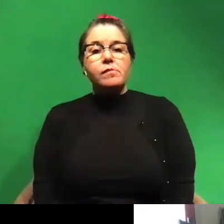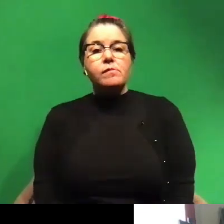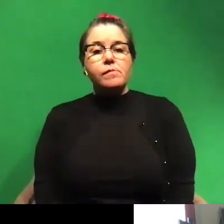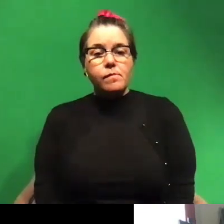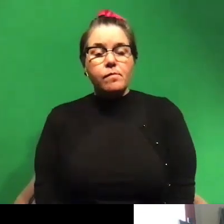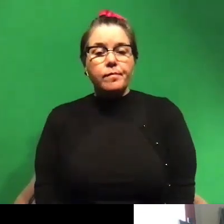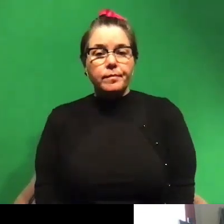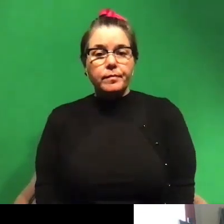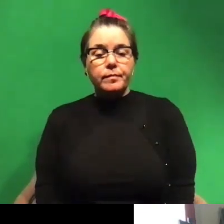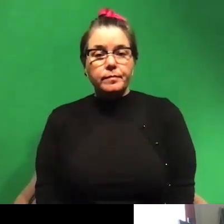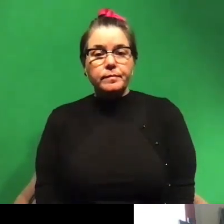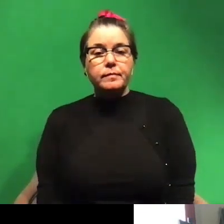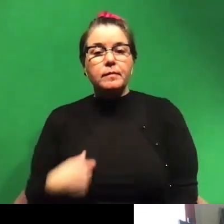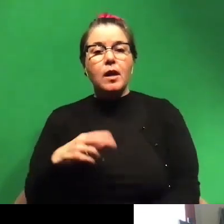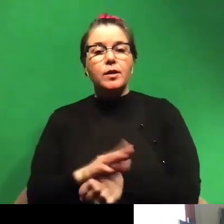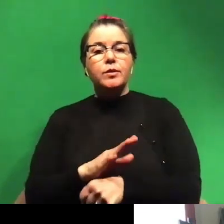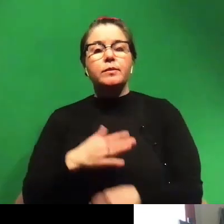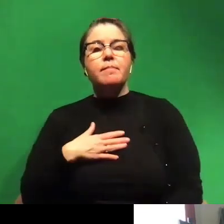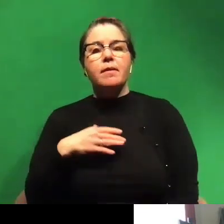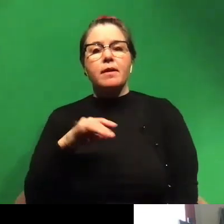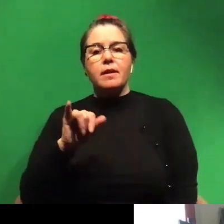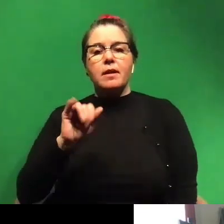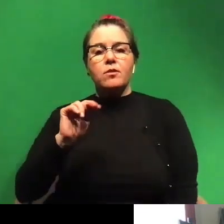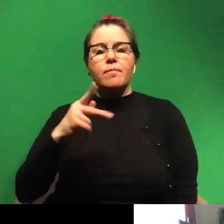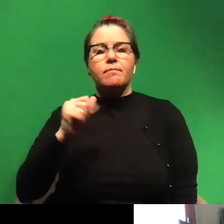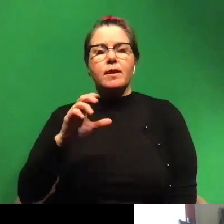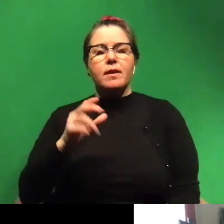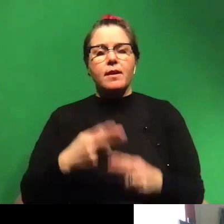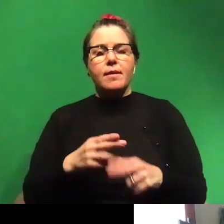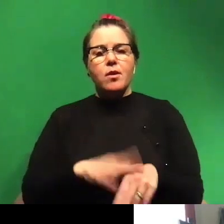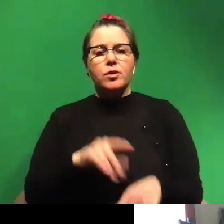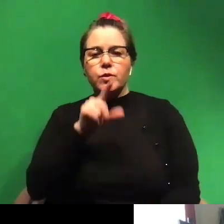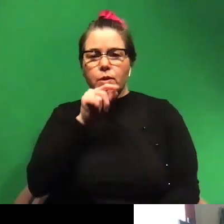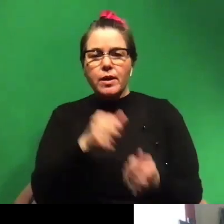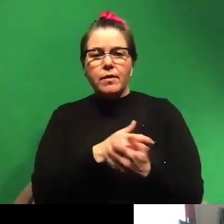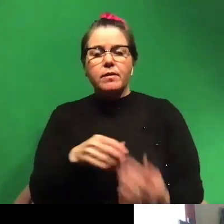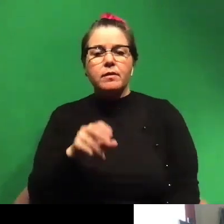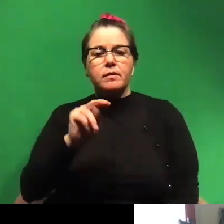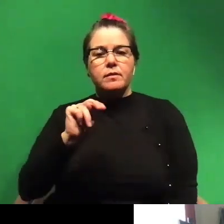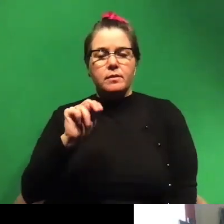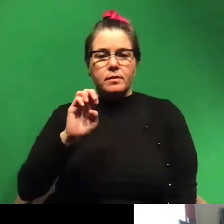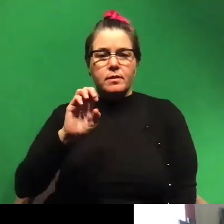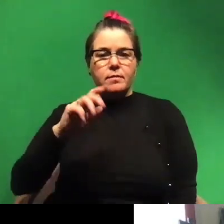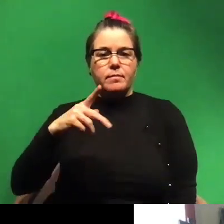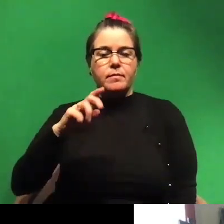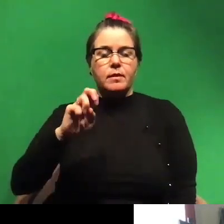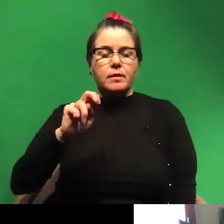Yeah. So I use my Inupiaq name on Twitter and everything else. It's Napaktuk,